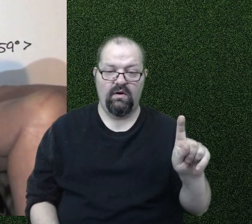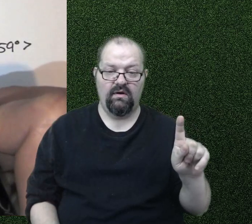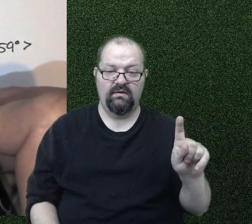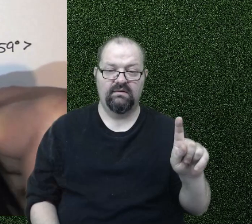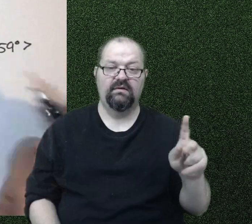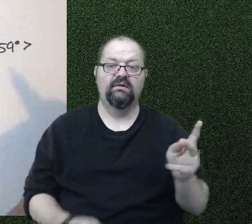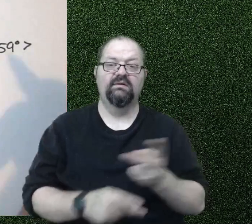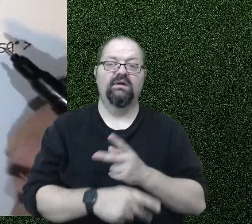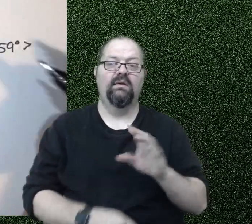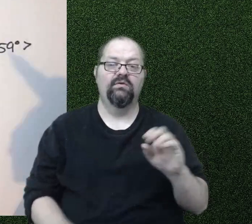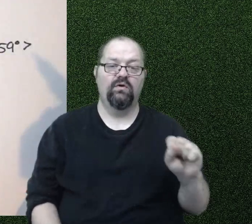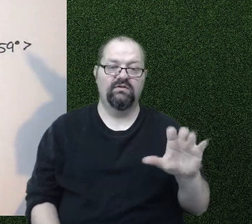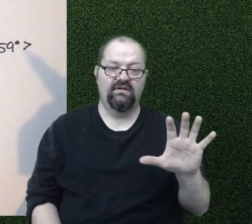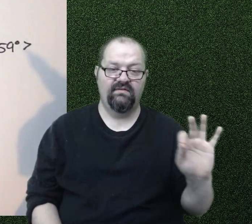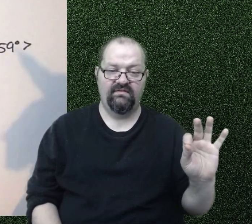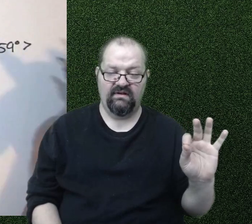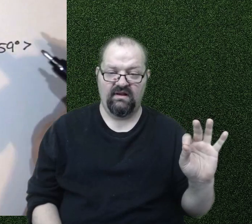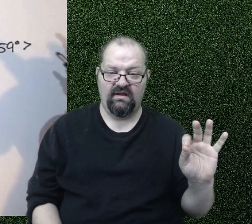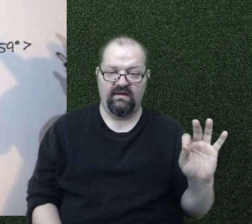of 59,